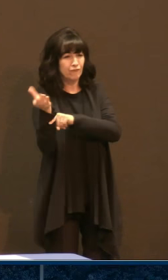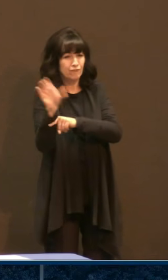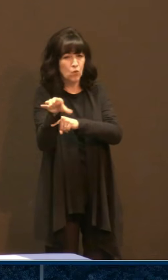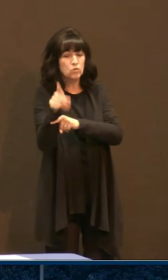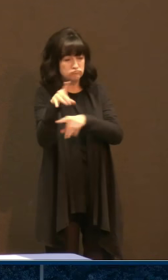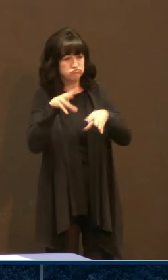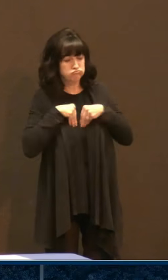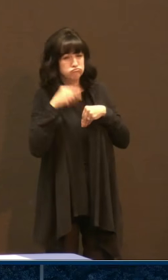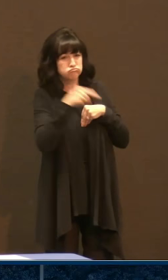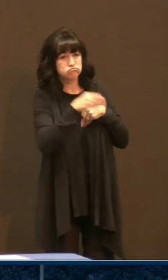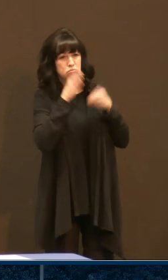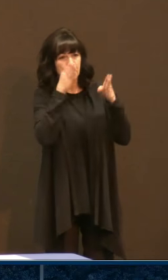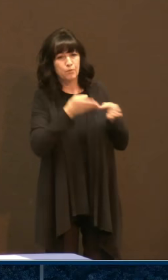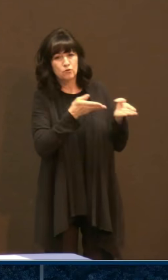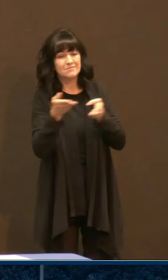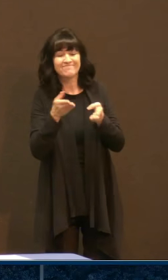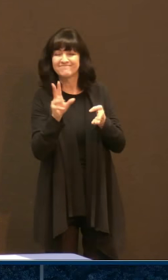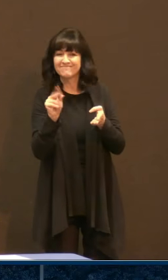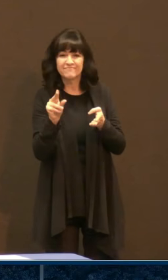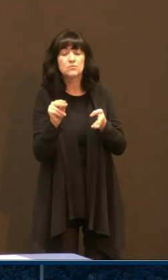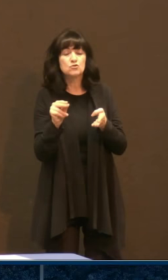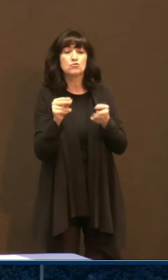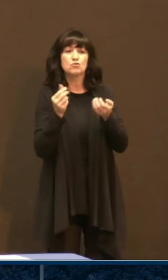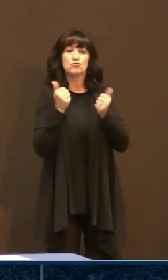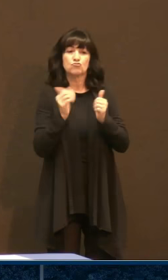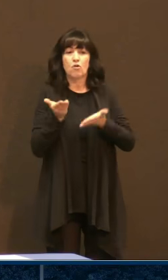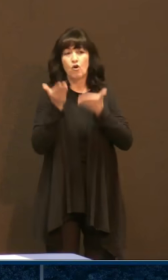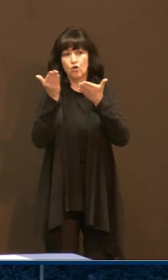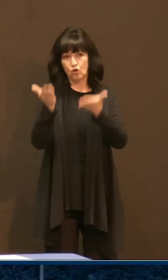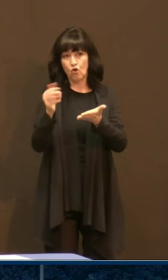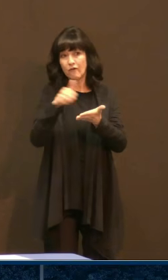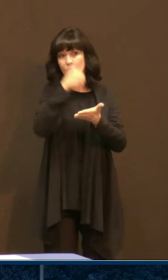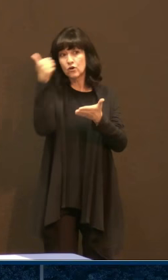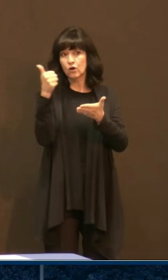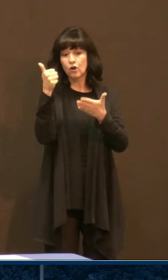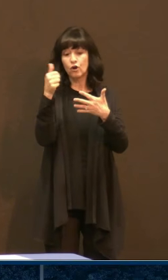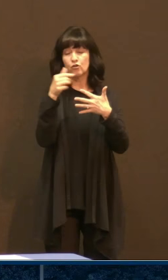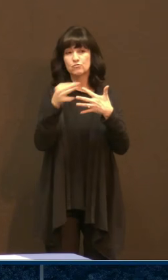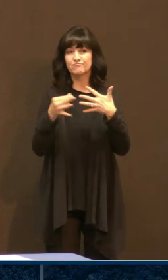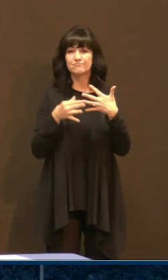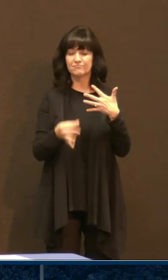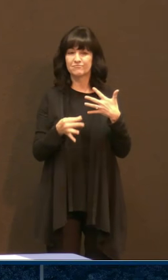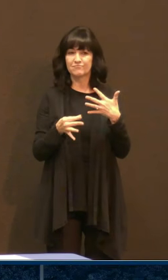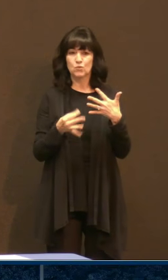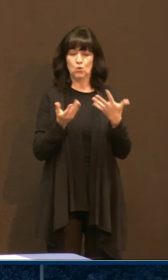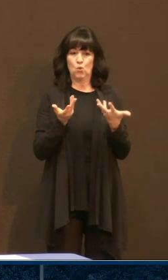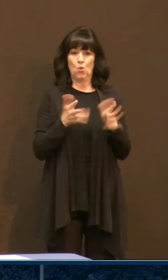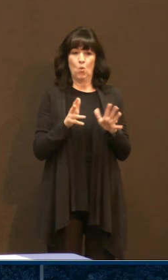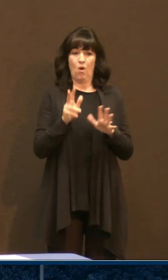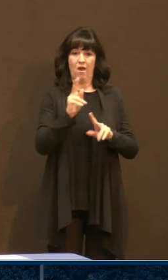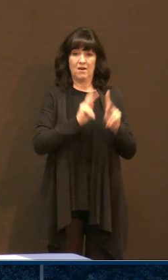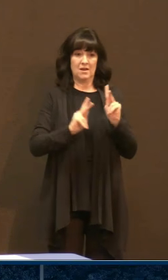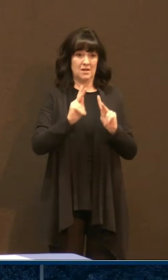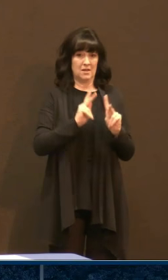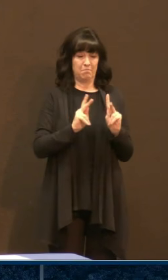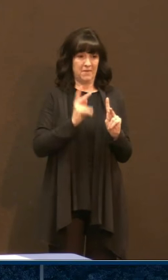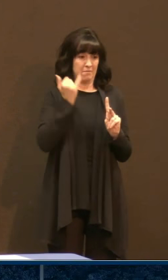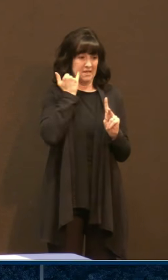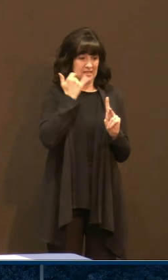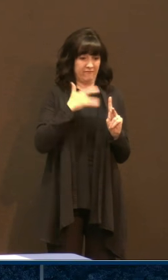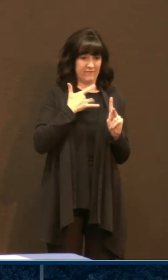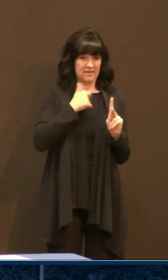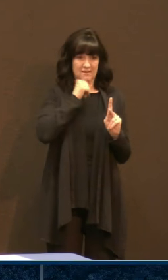these decisions are made, but certainly, we don't want people to go back to a place where, if they're not